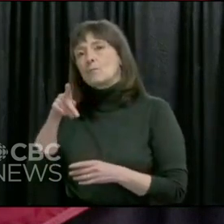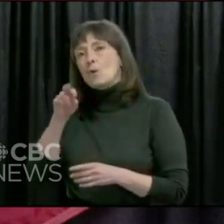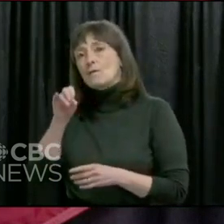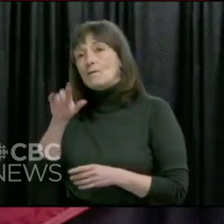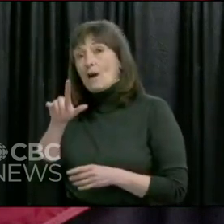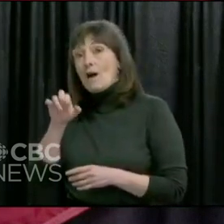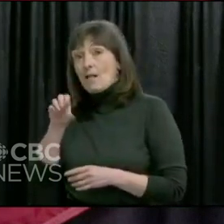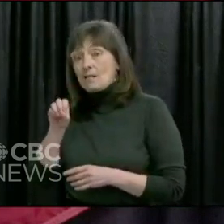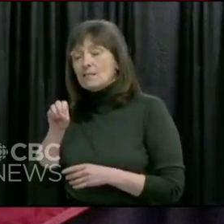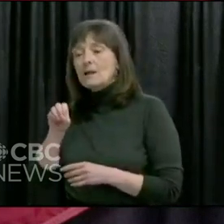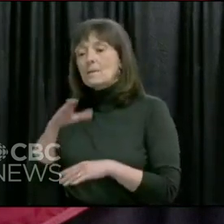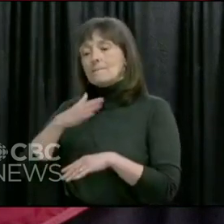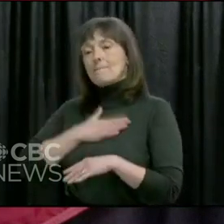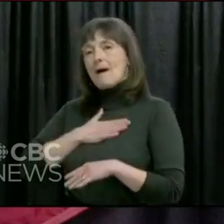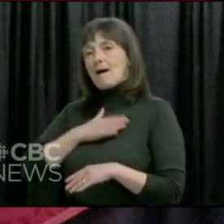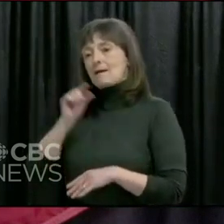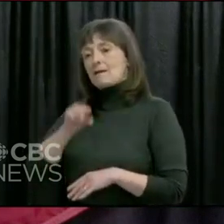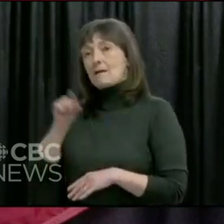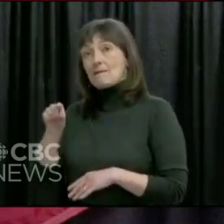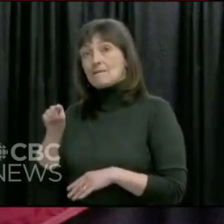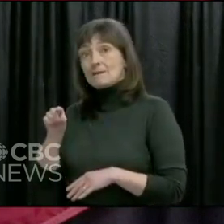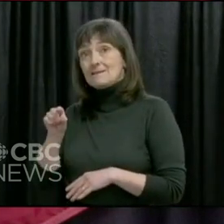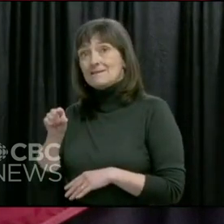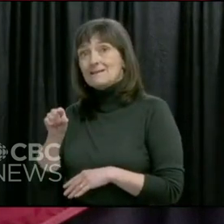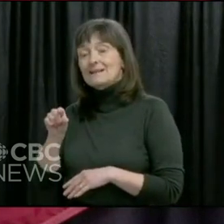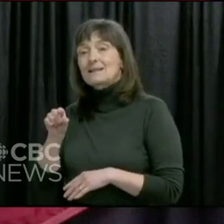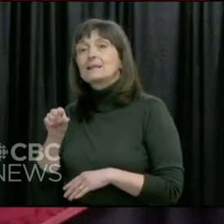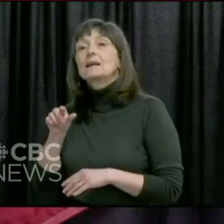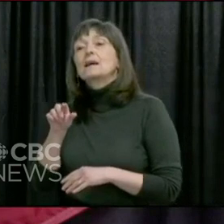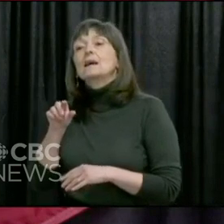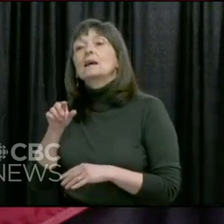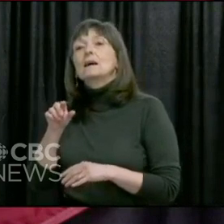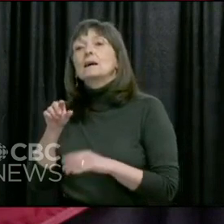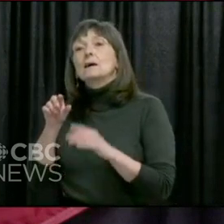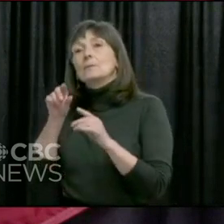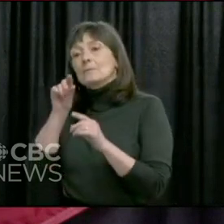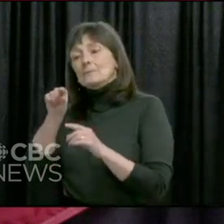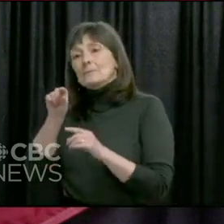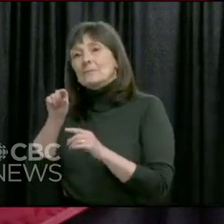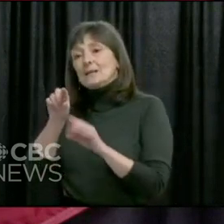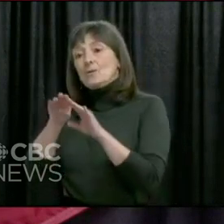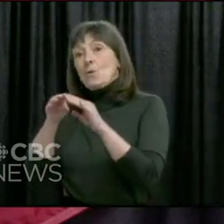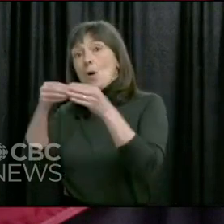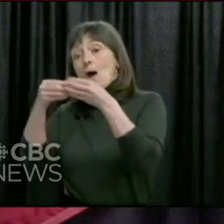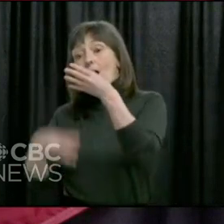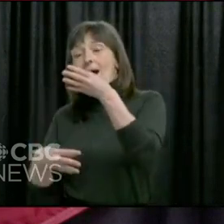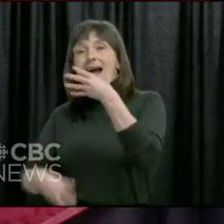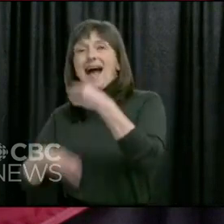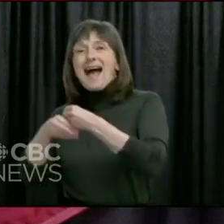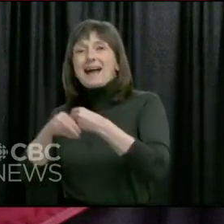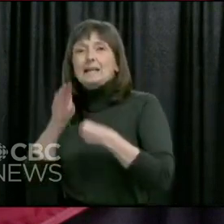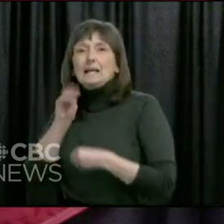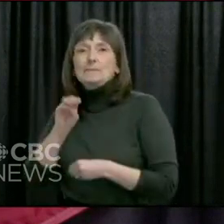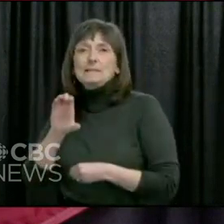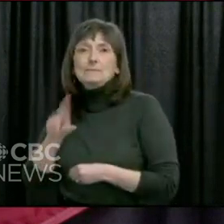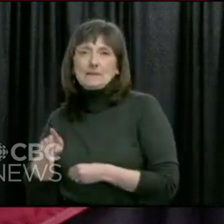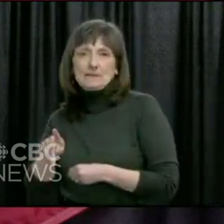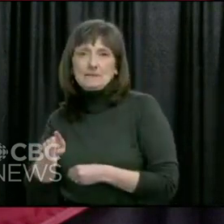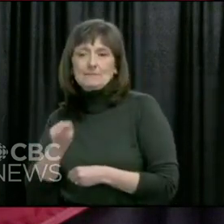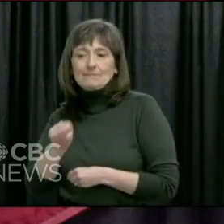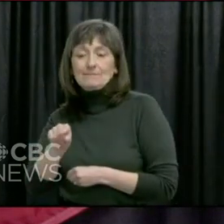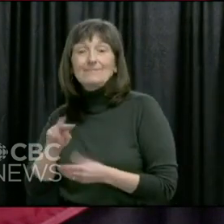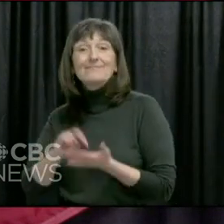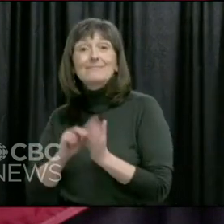account there, but on that platform, you can now link your MCP account to their profile. This allows you to access